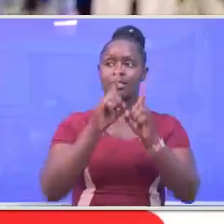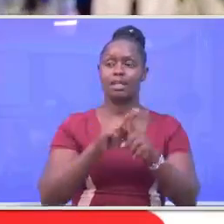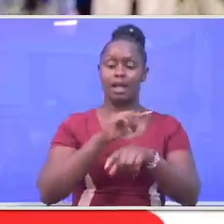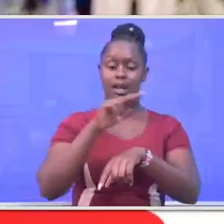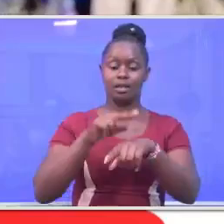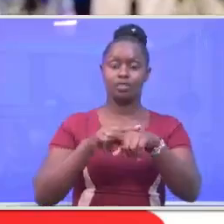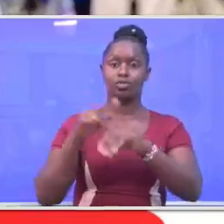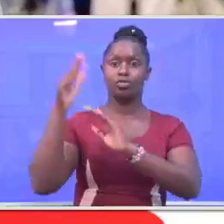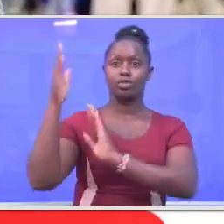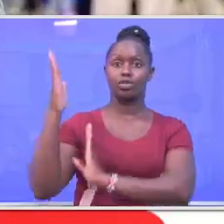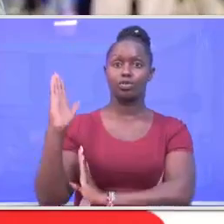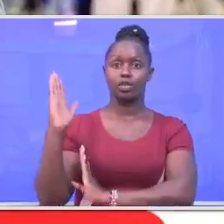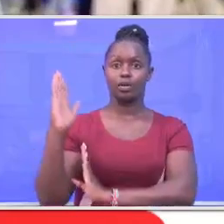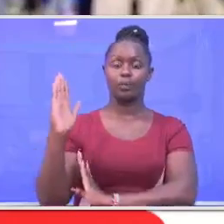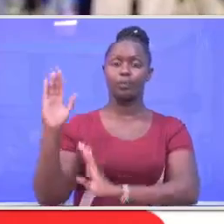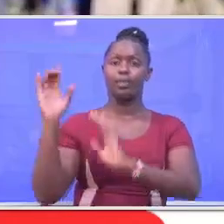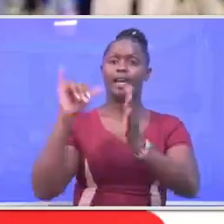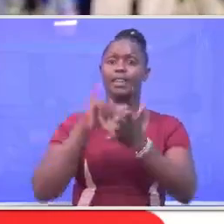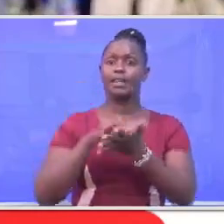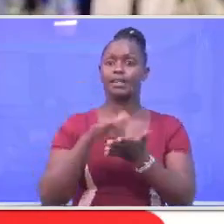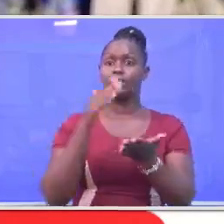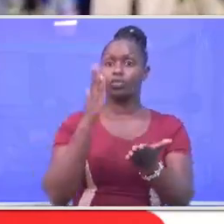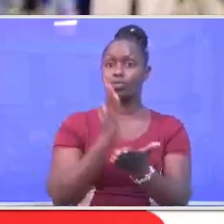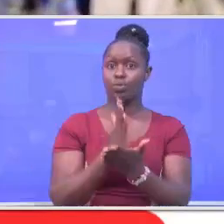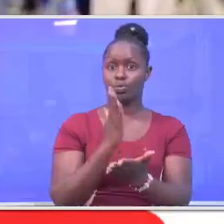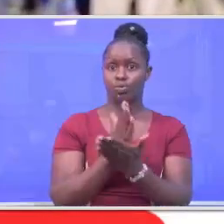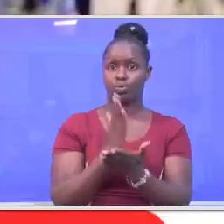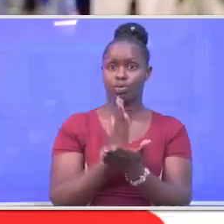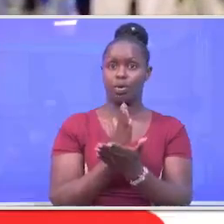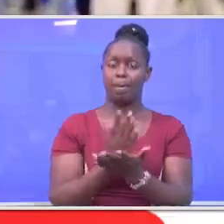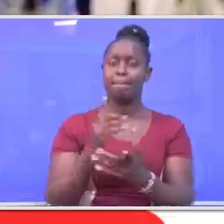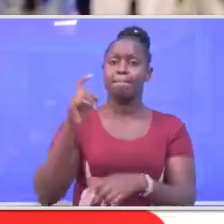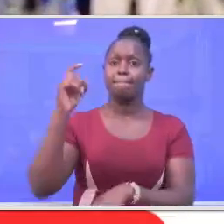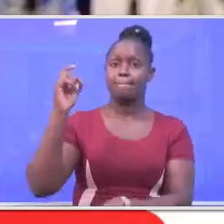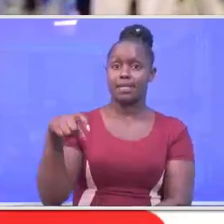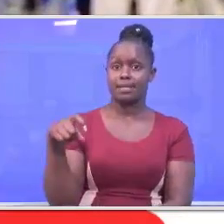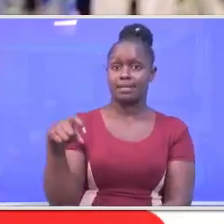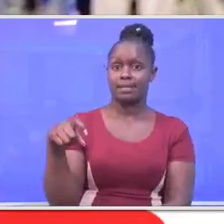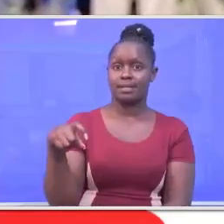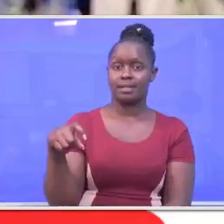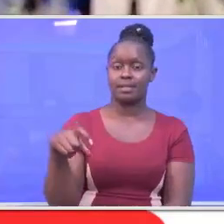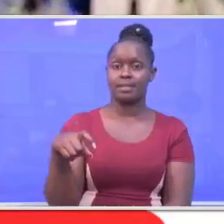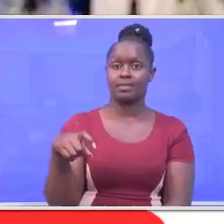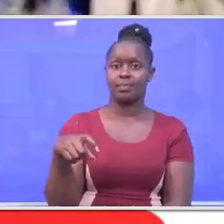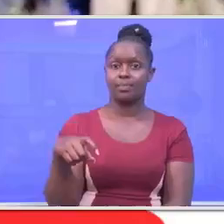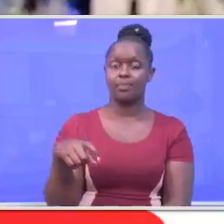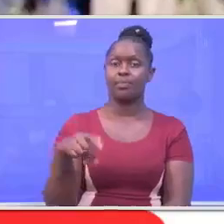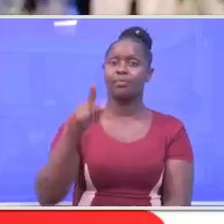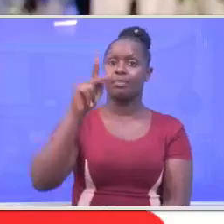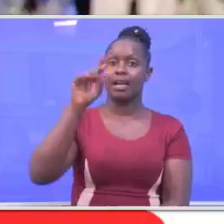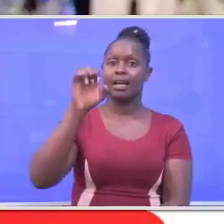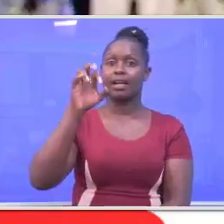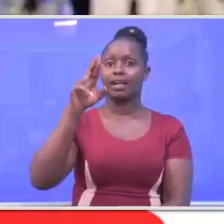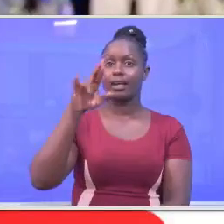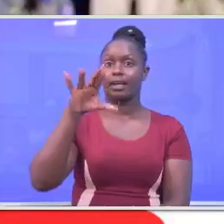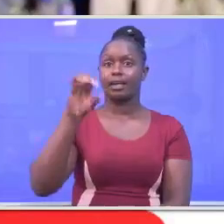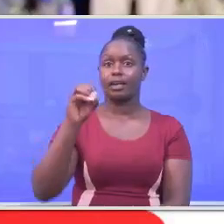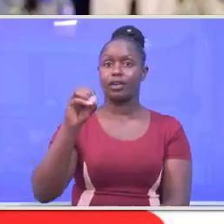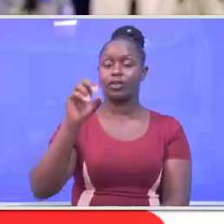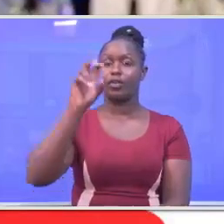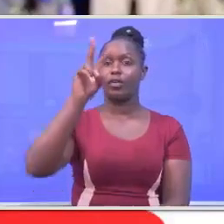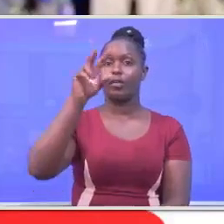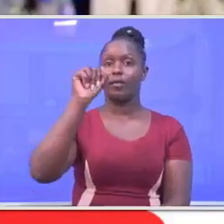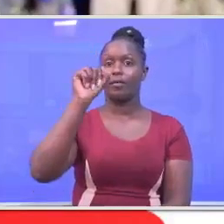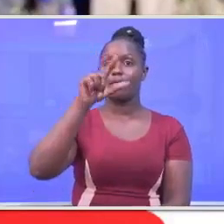Council ya kwamba liwe liwalo lazima Kerio Valley wa